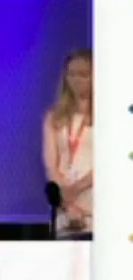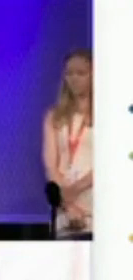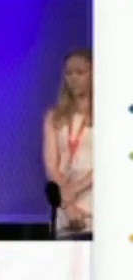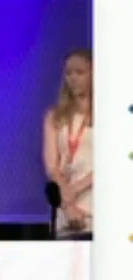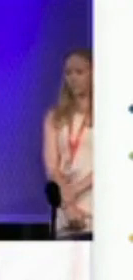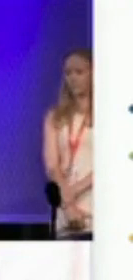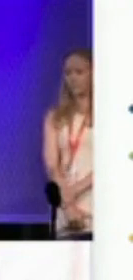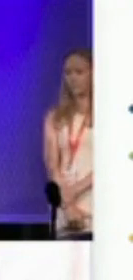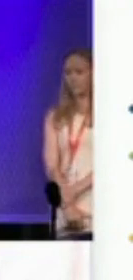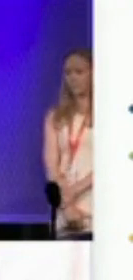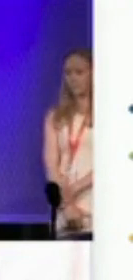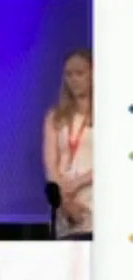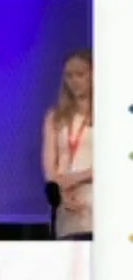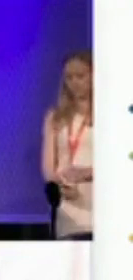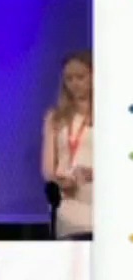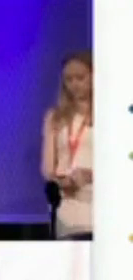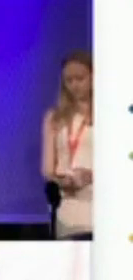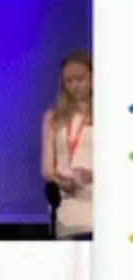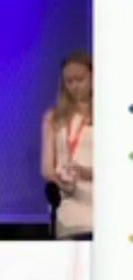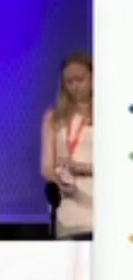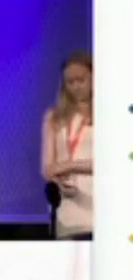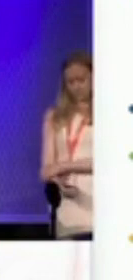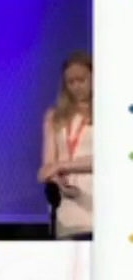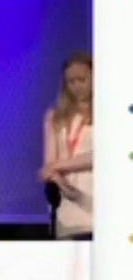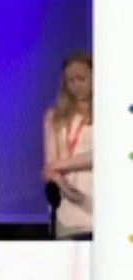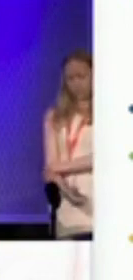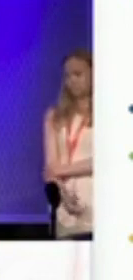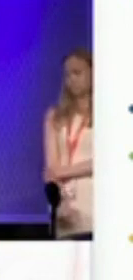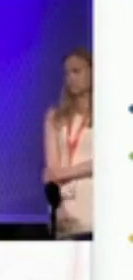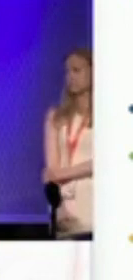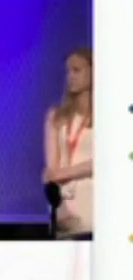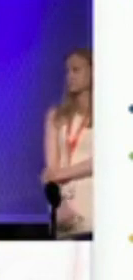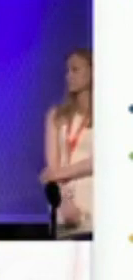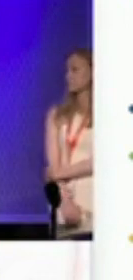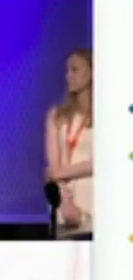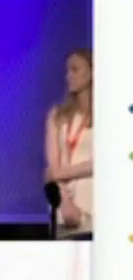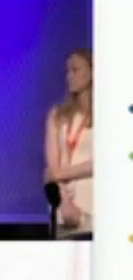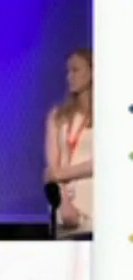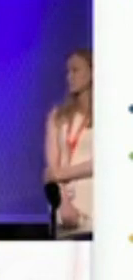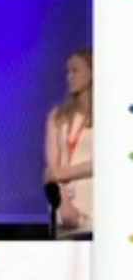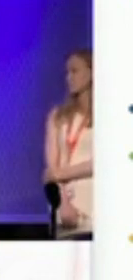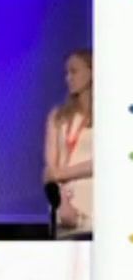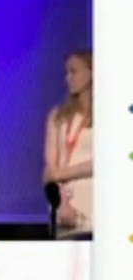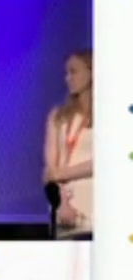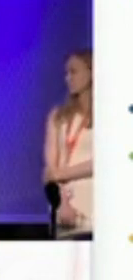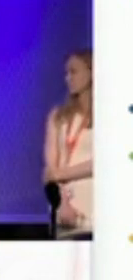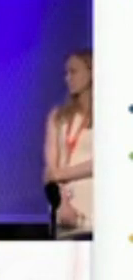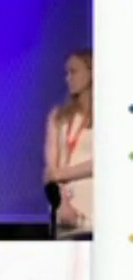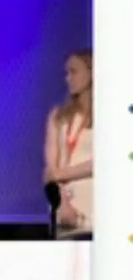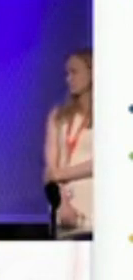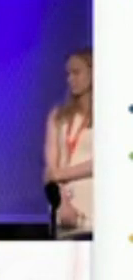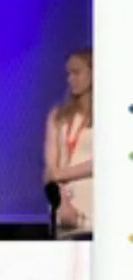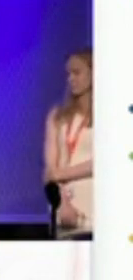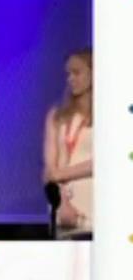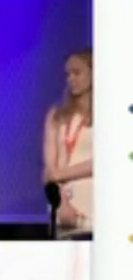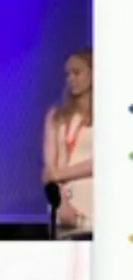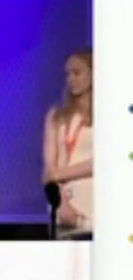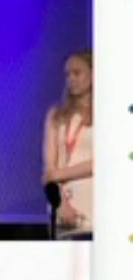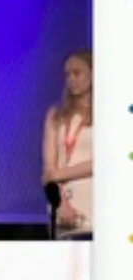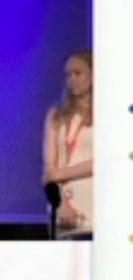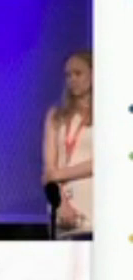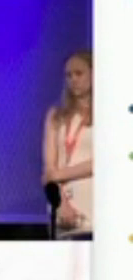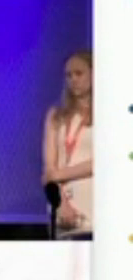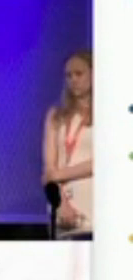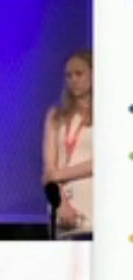it's not your job to know all these answers, but this can be a reminder for you to make